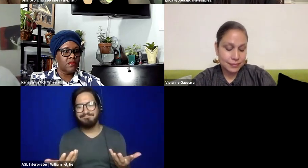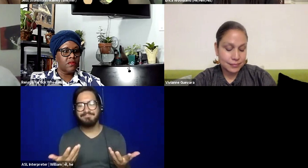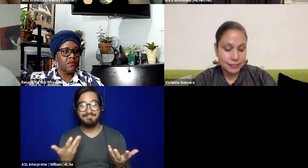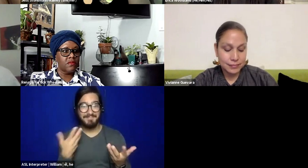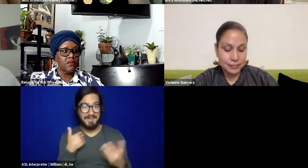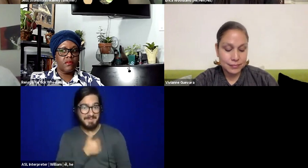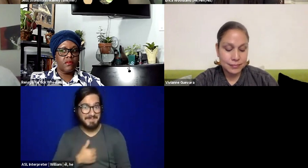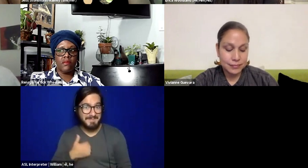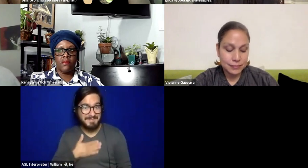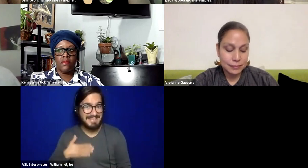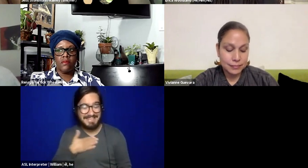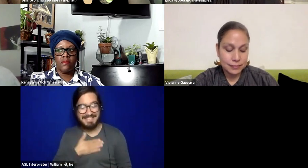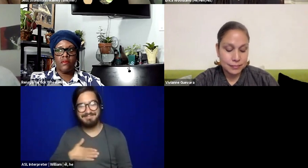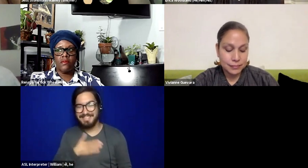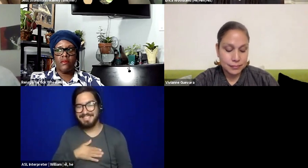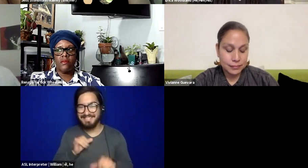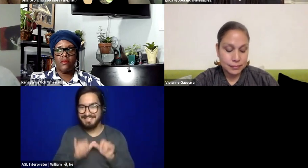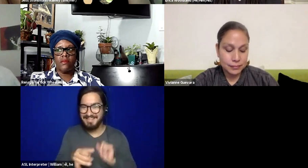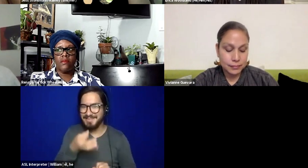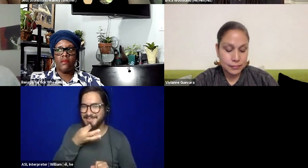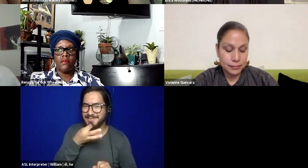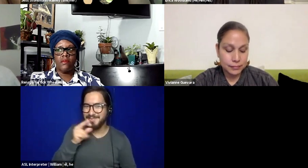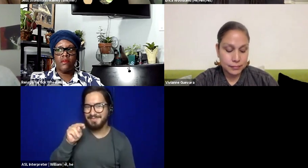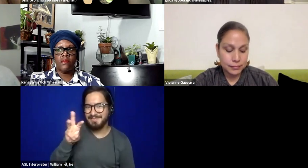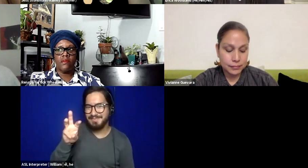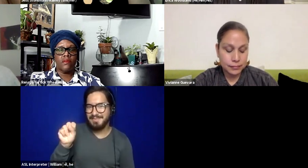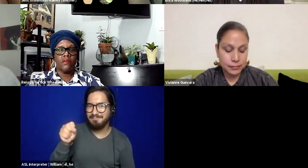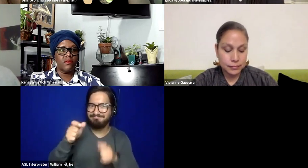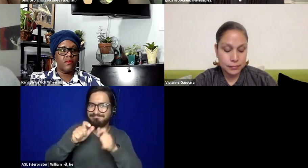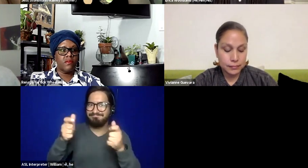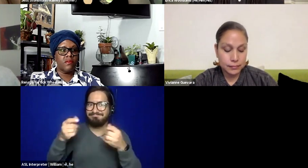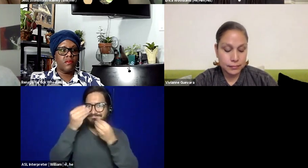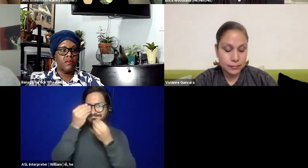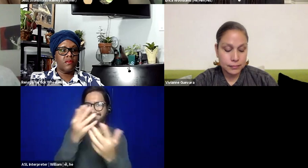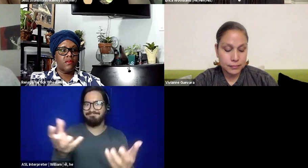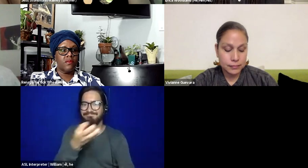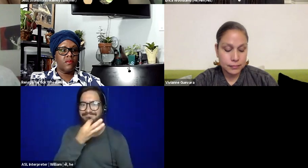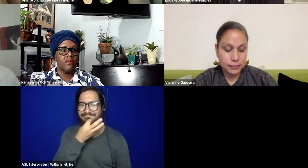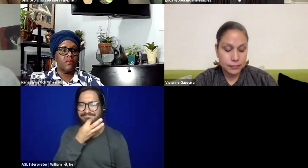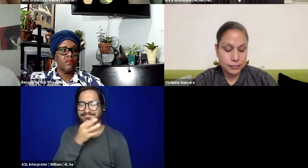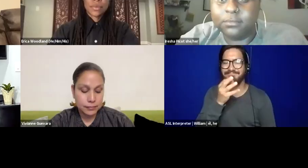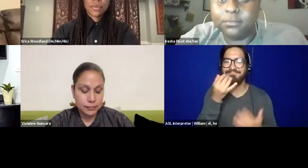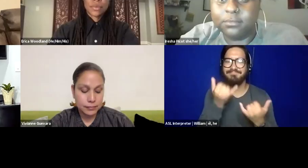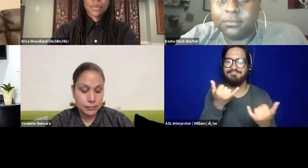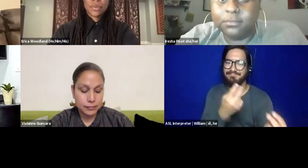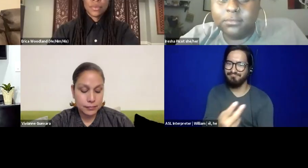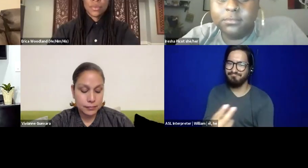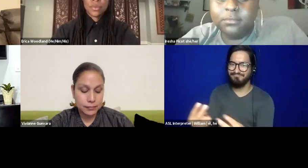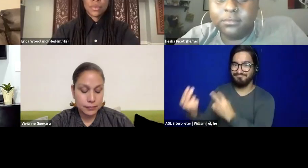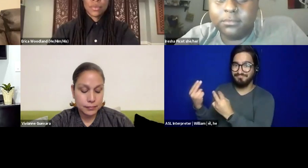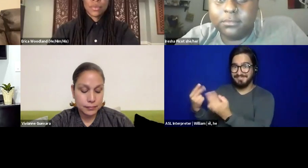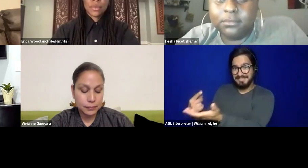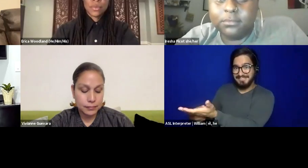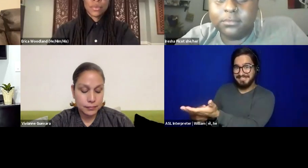we have really big news that's coming. Um, so just reflecting back to all the things that we talked